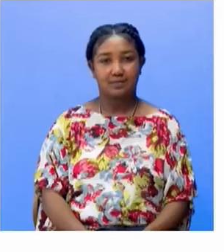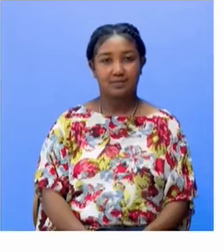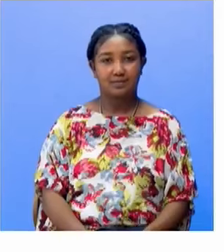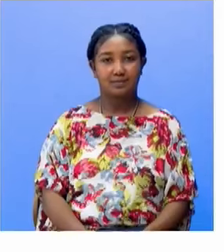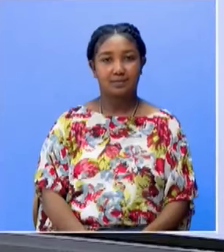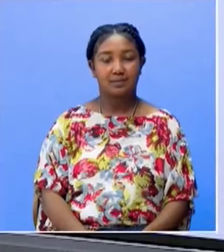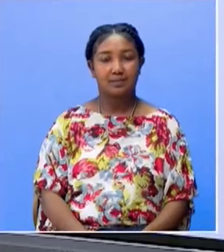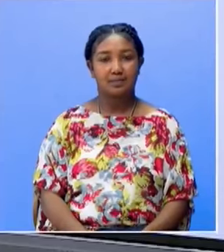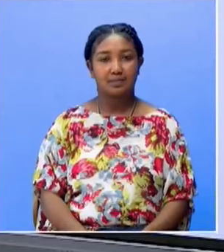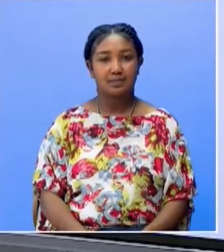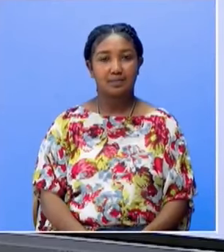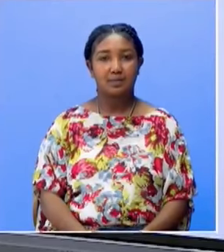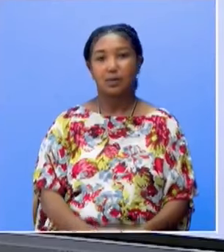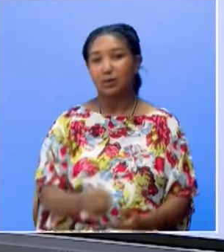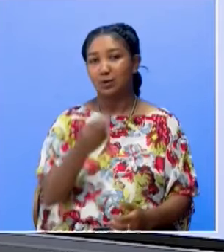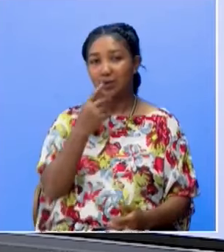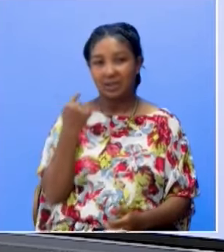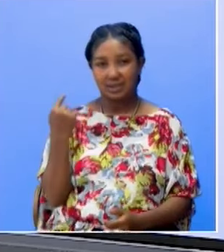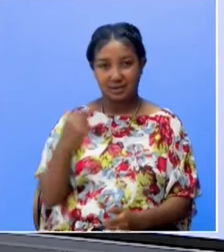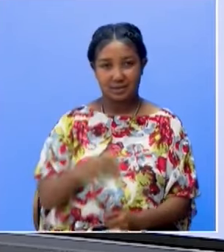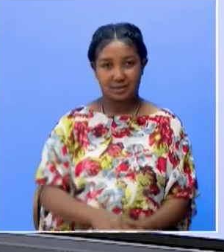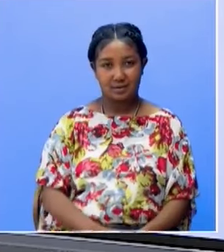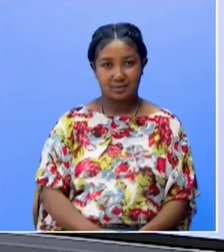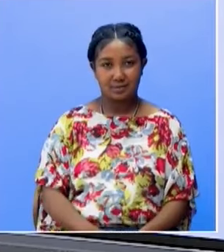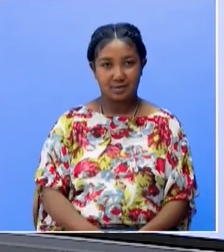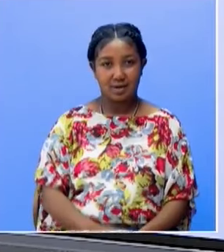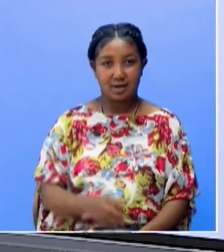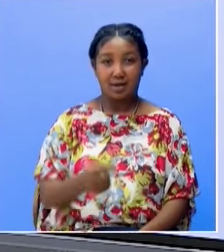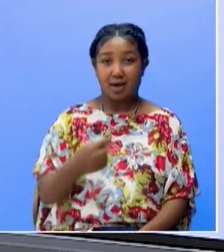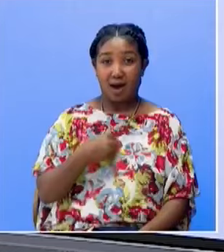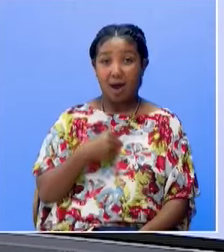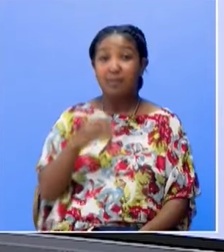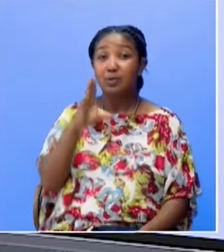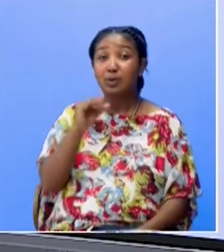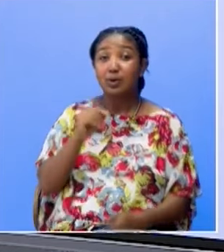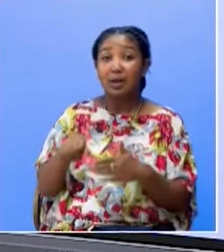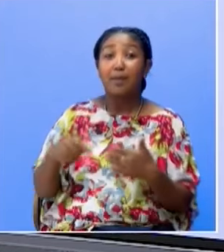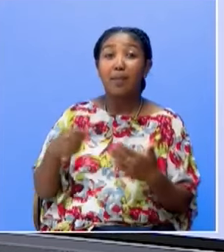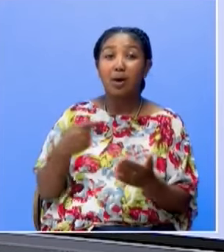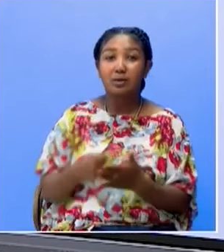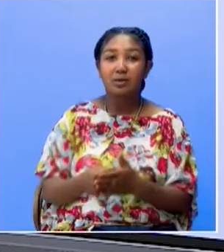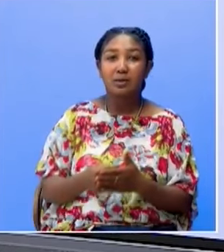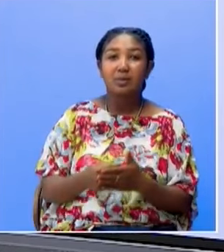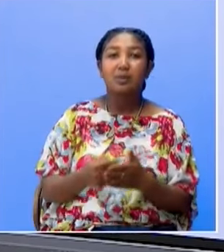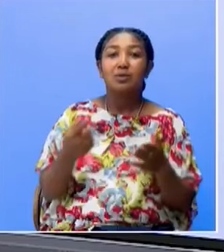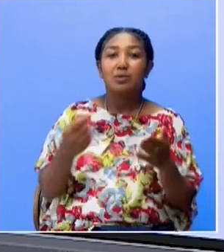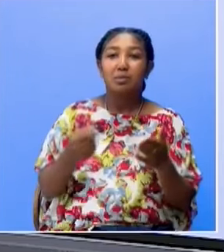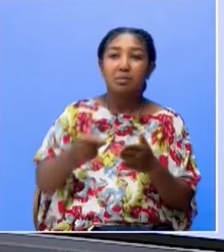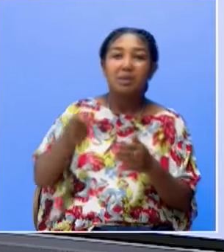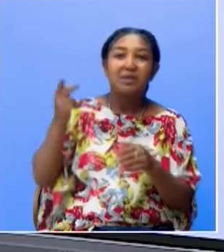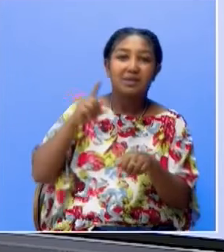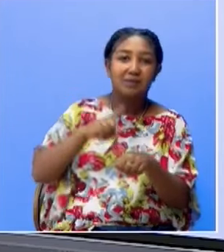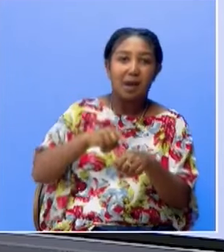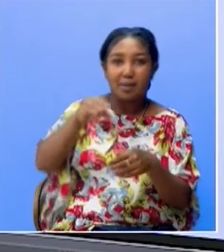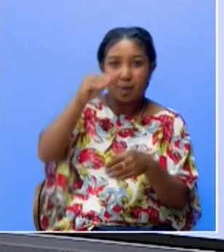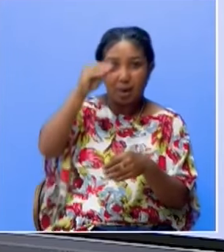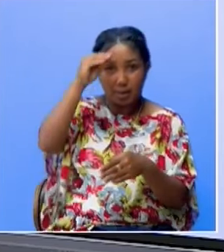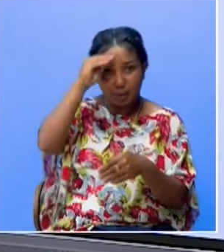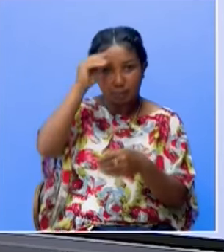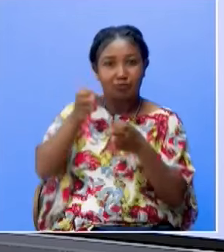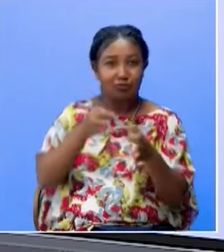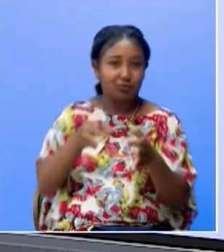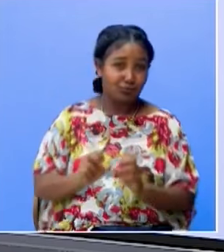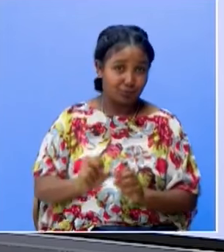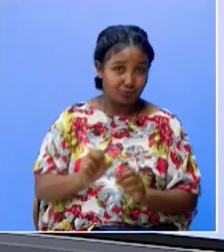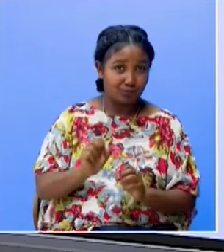Marks. Look, I'm just talking about what happened in the previous lesson. Is it